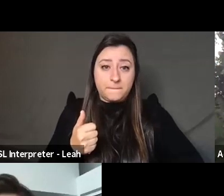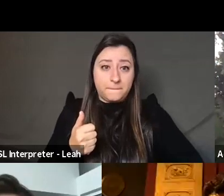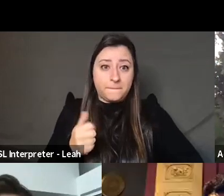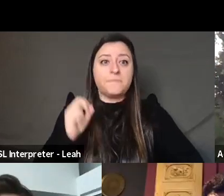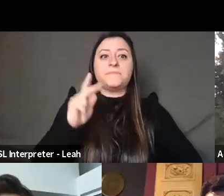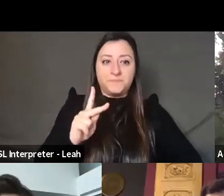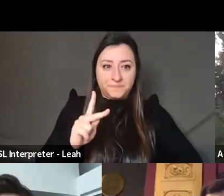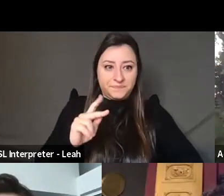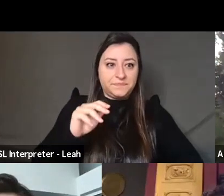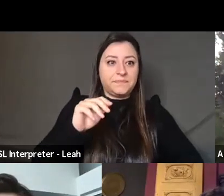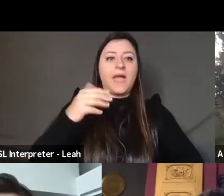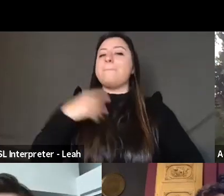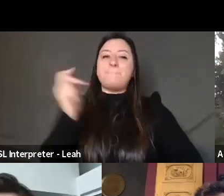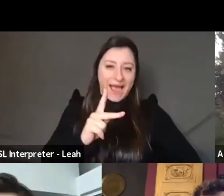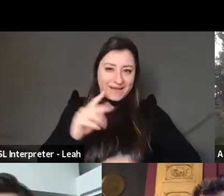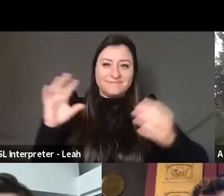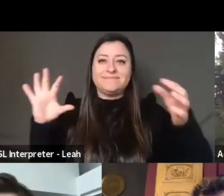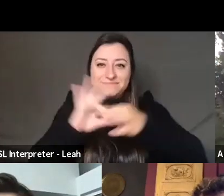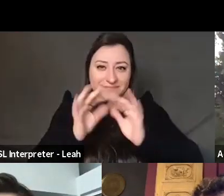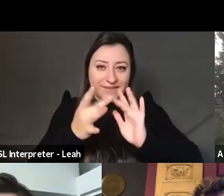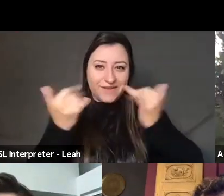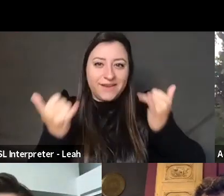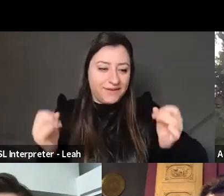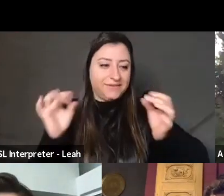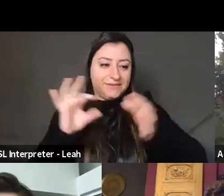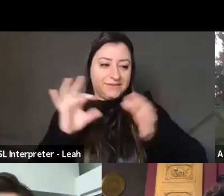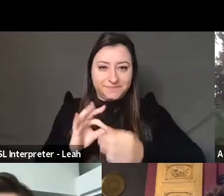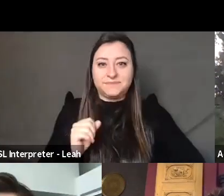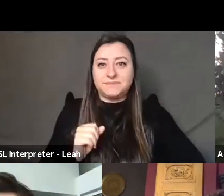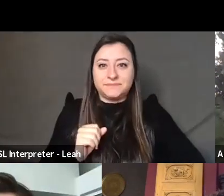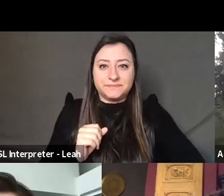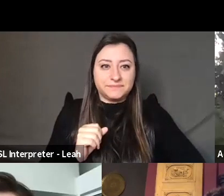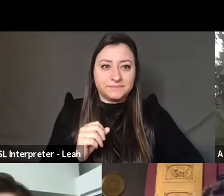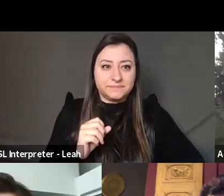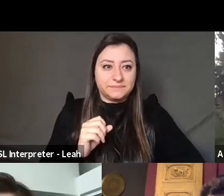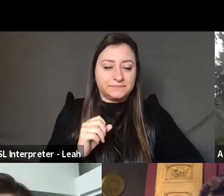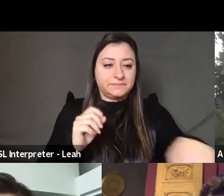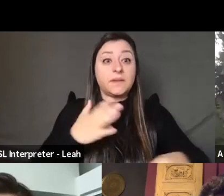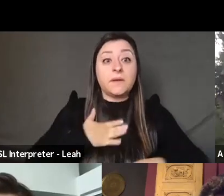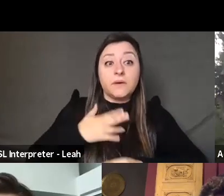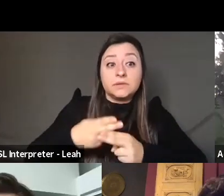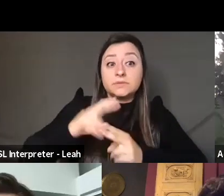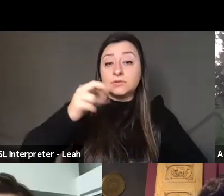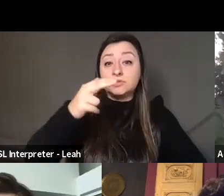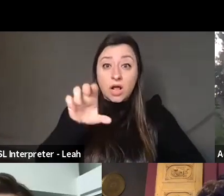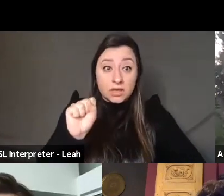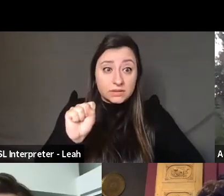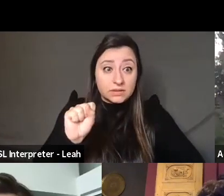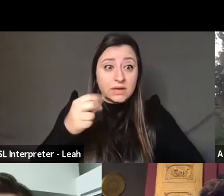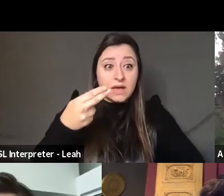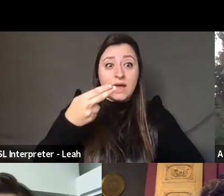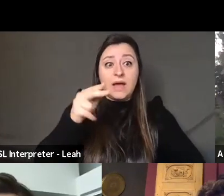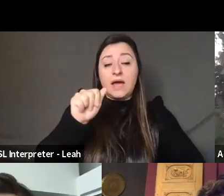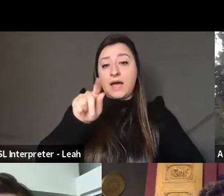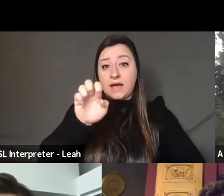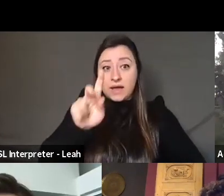Okay, Adib. I'm back. Oh, he's back. Okay. My name is Charles Hayek. I'm